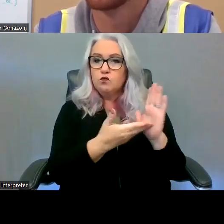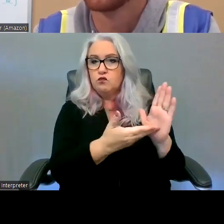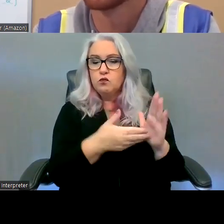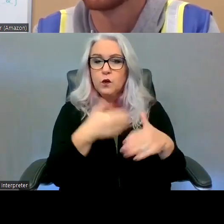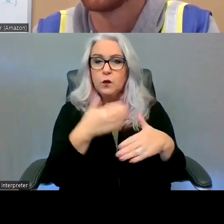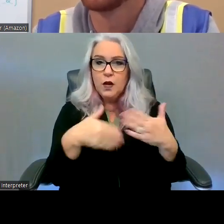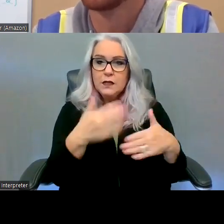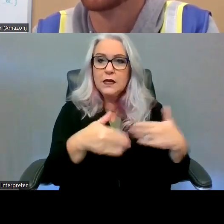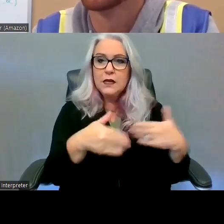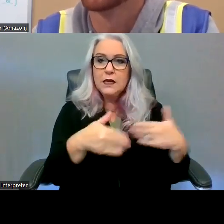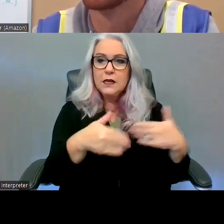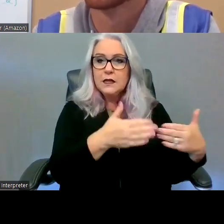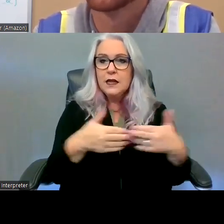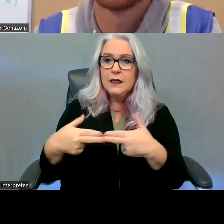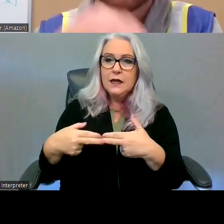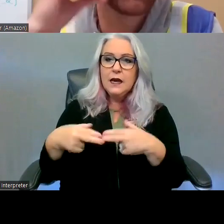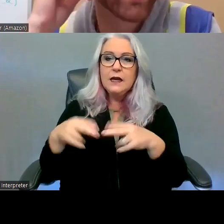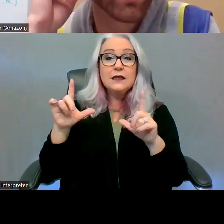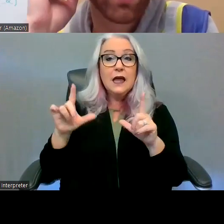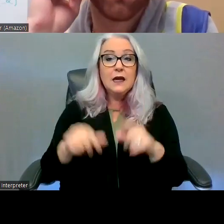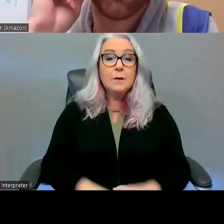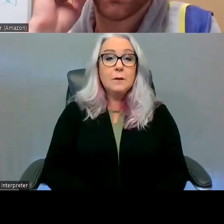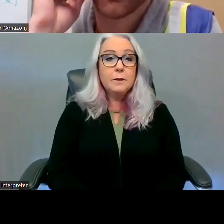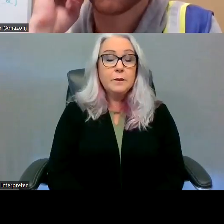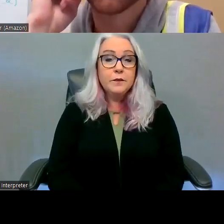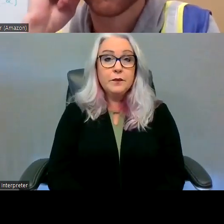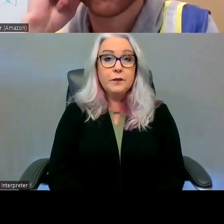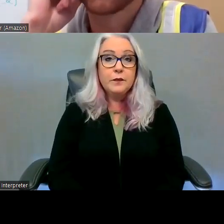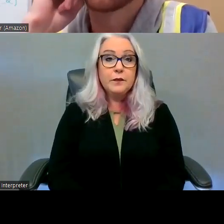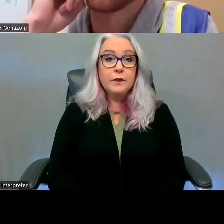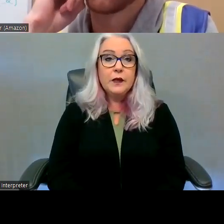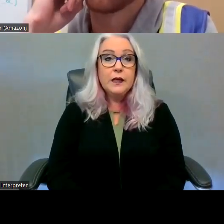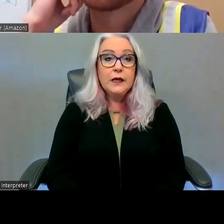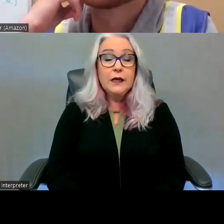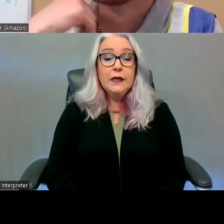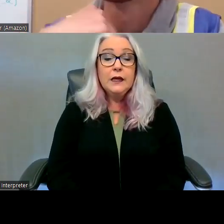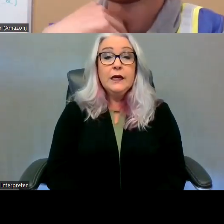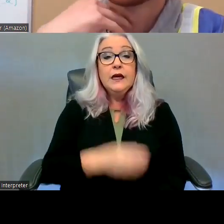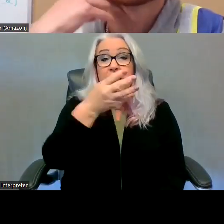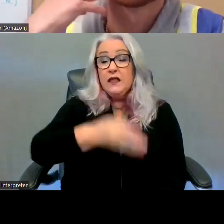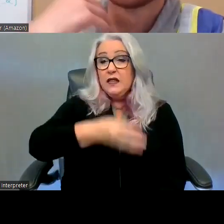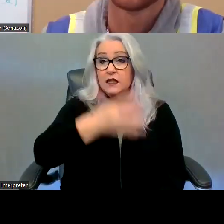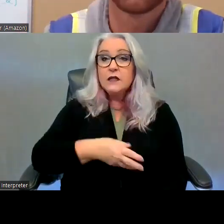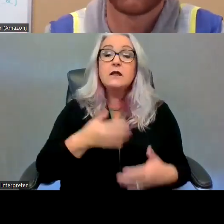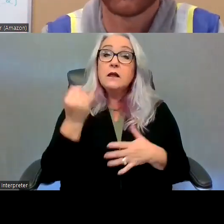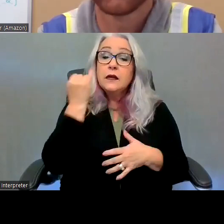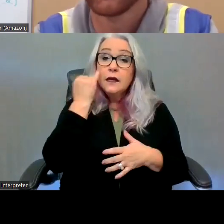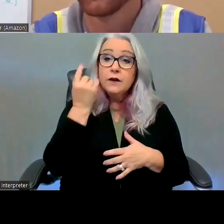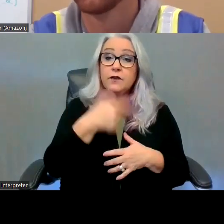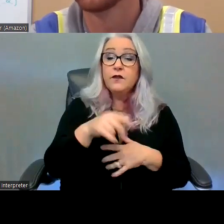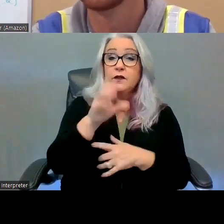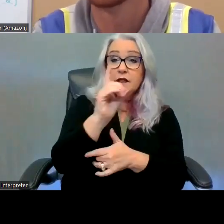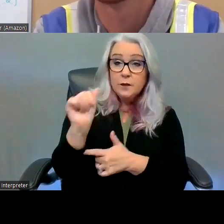Moving on to the next slide. And this is where disabilities would be